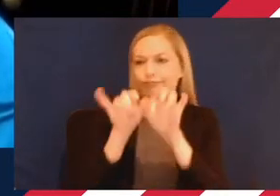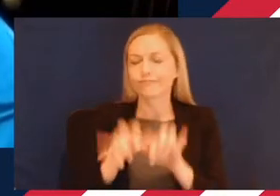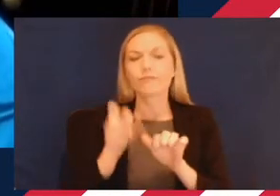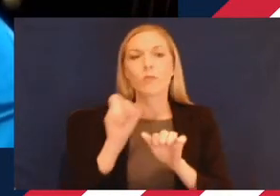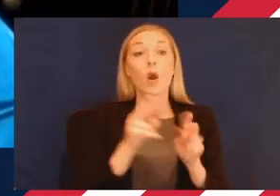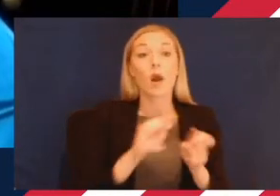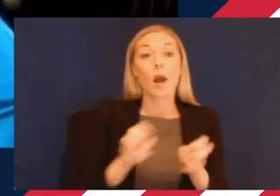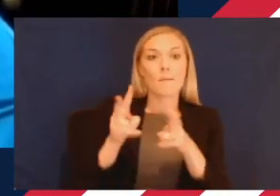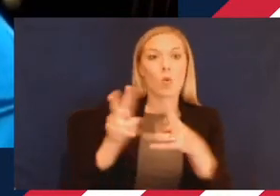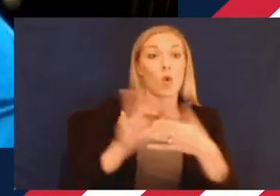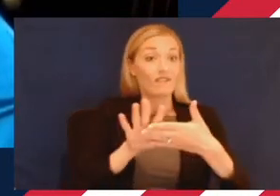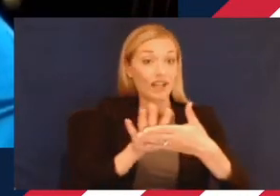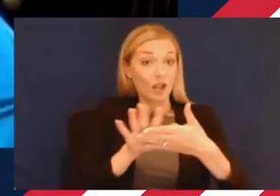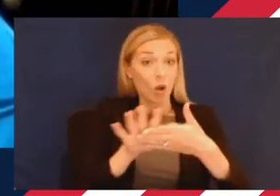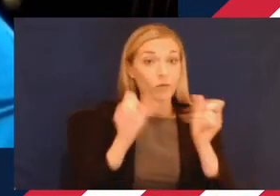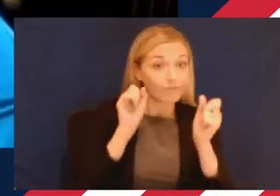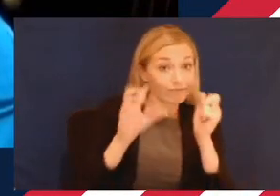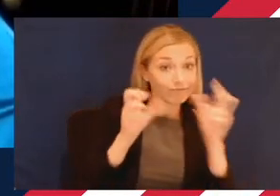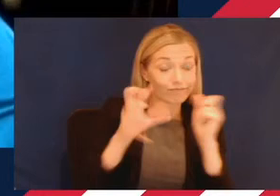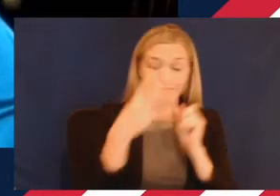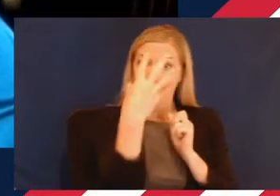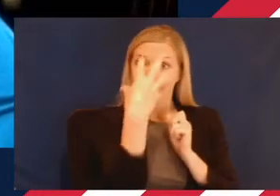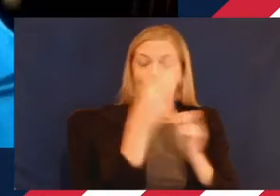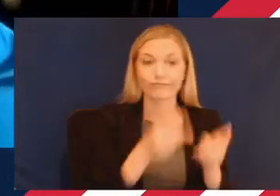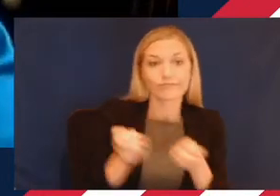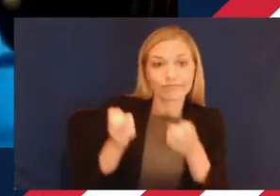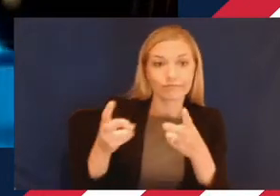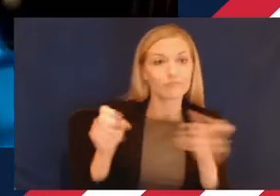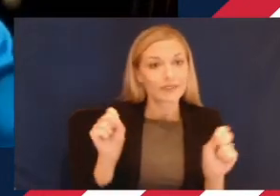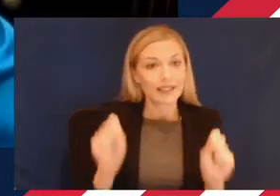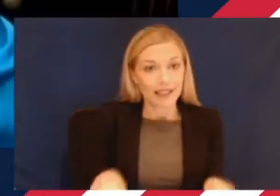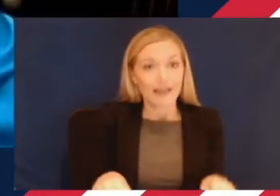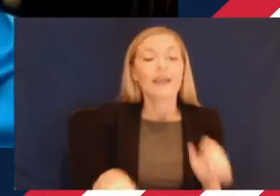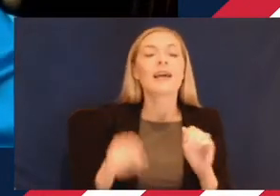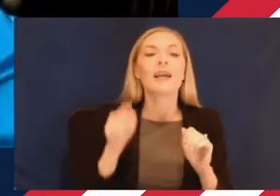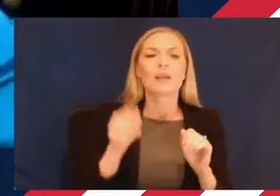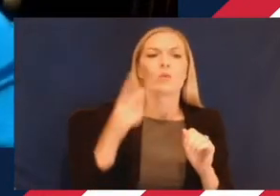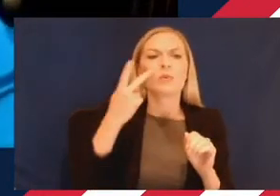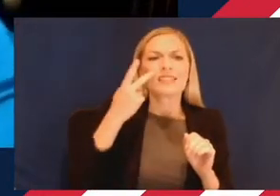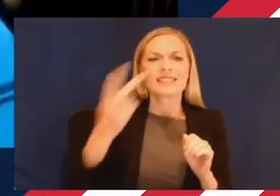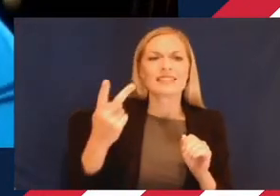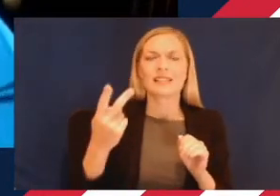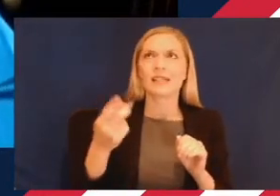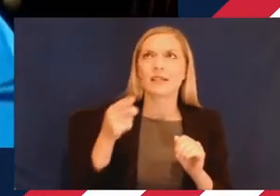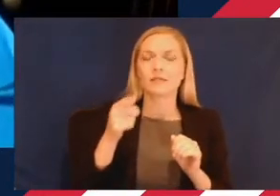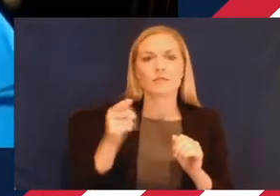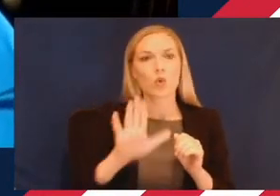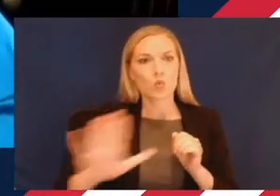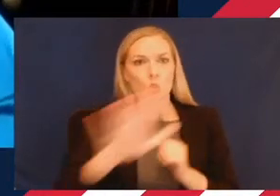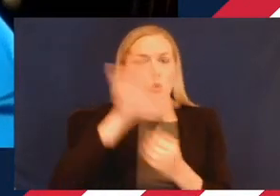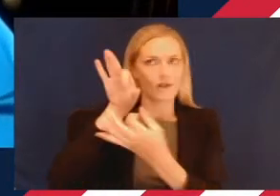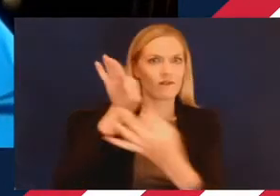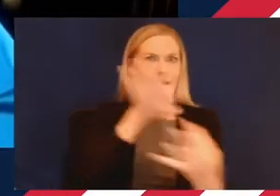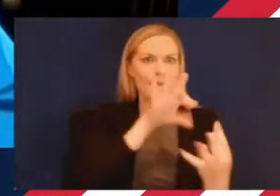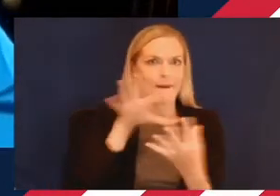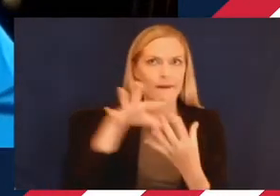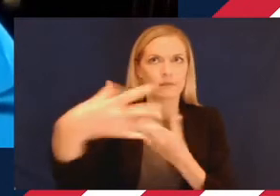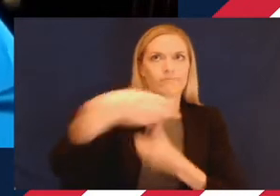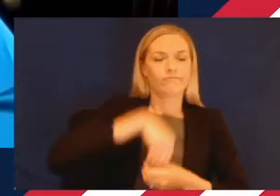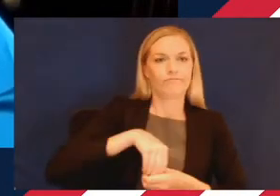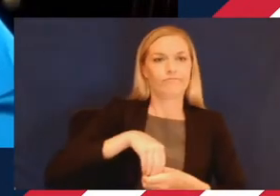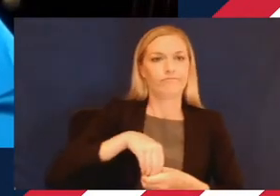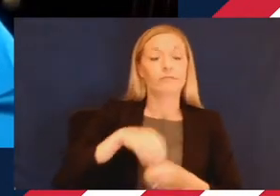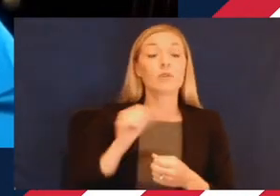they would like to see reflected in the platform. So in addition to what we will learn during these